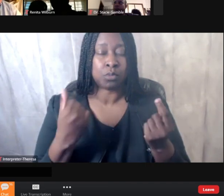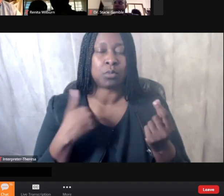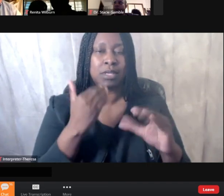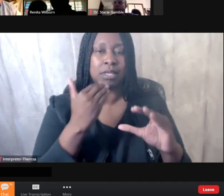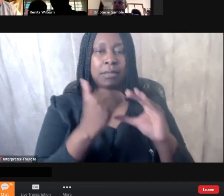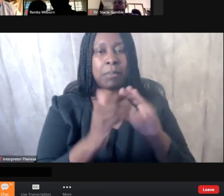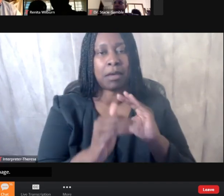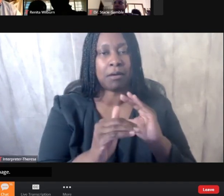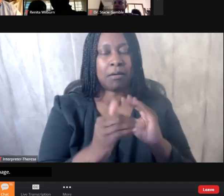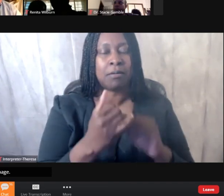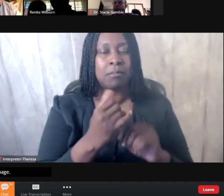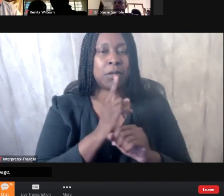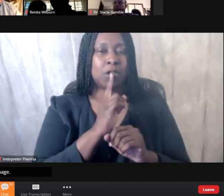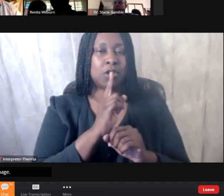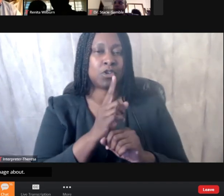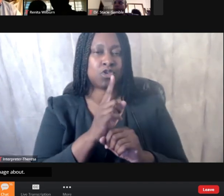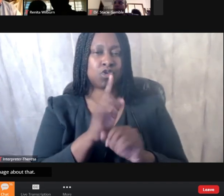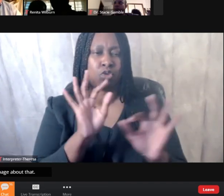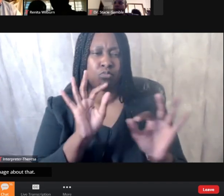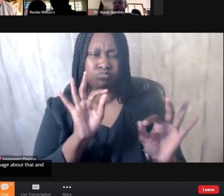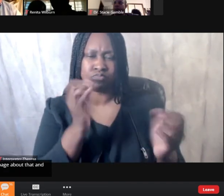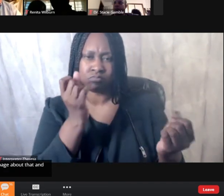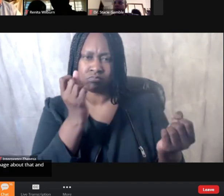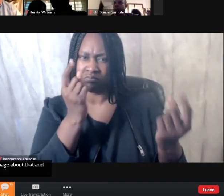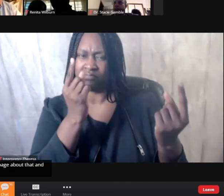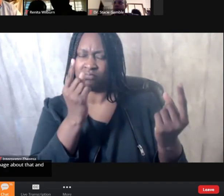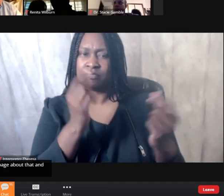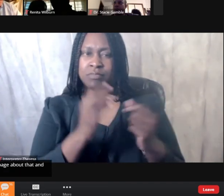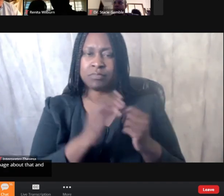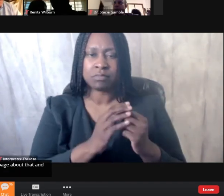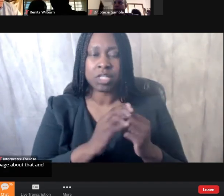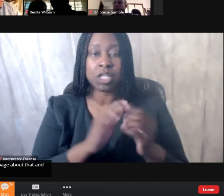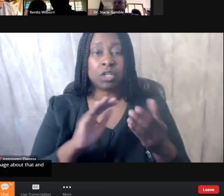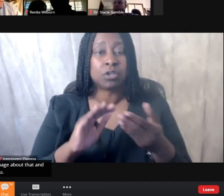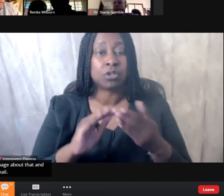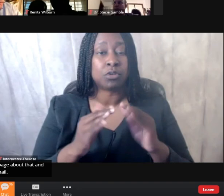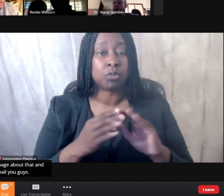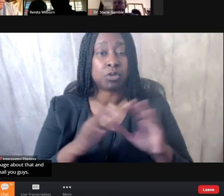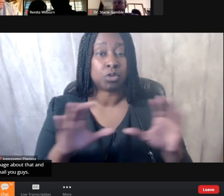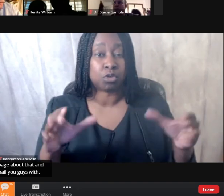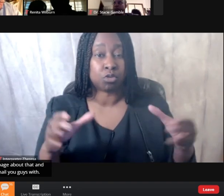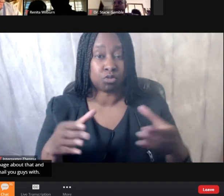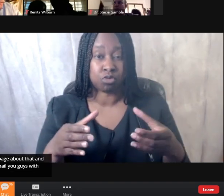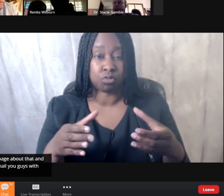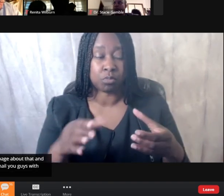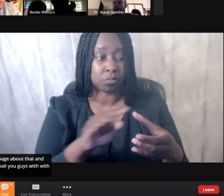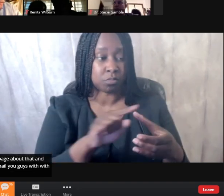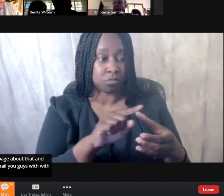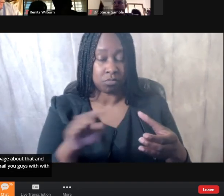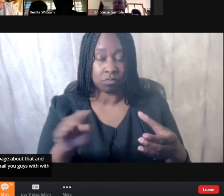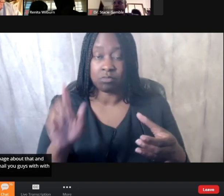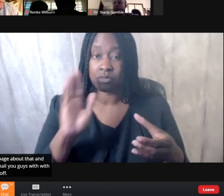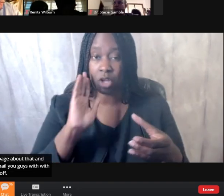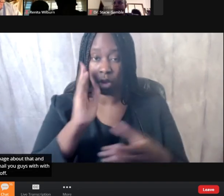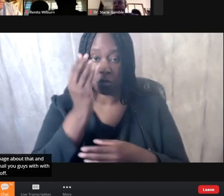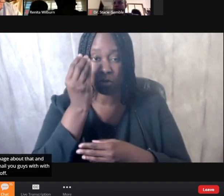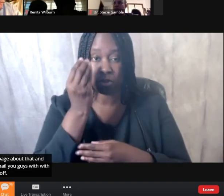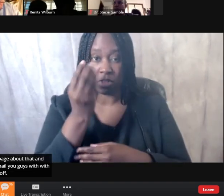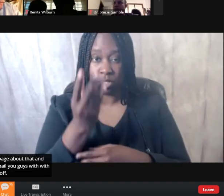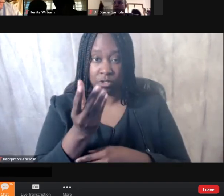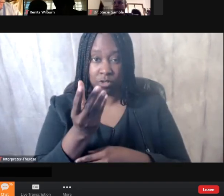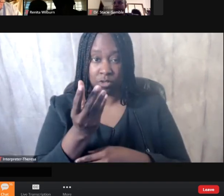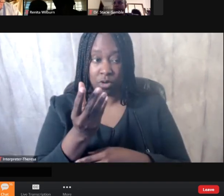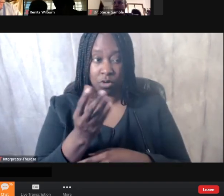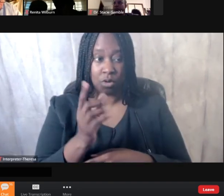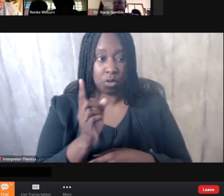that we're on the same page about that. And so community group, I will email you guys with follow-up from where we left off. But